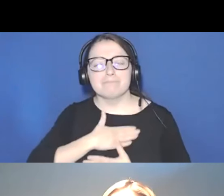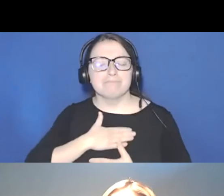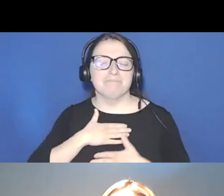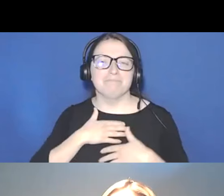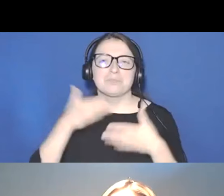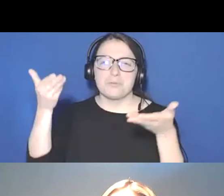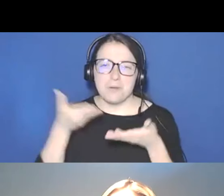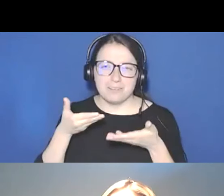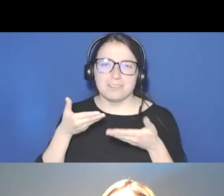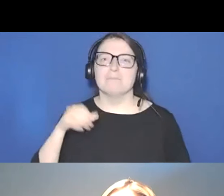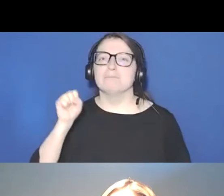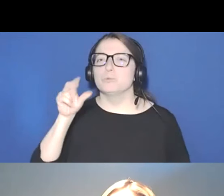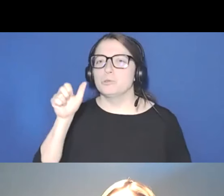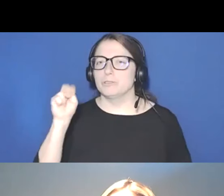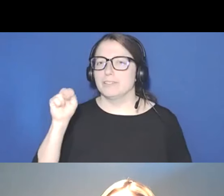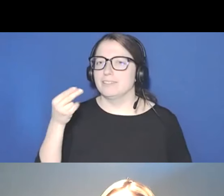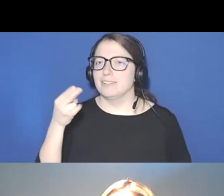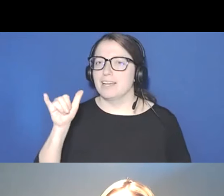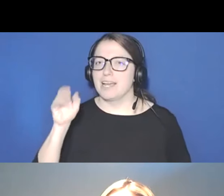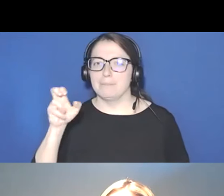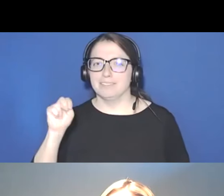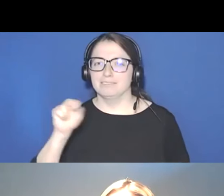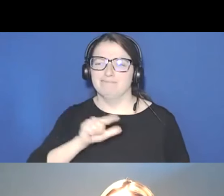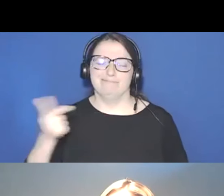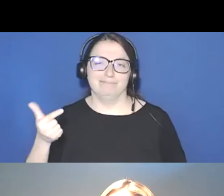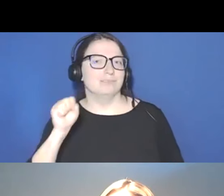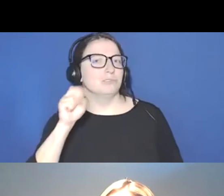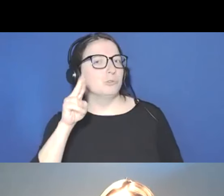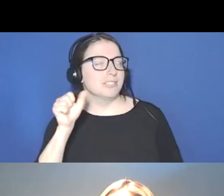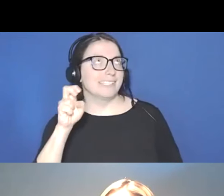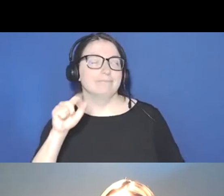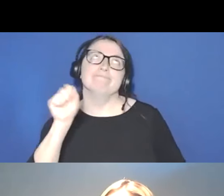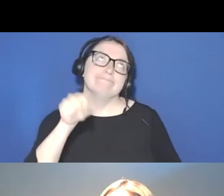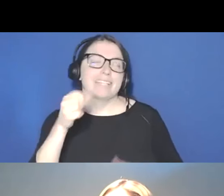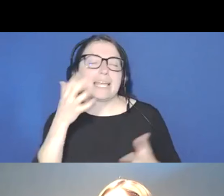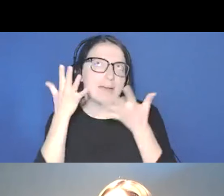welcoming Susan Hyman. So thank you, Melissa, and you're right, it is embarrassing.